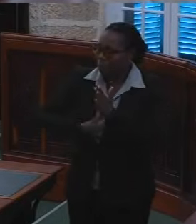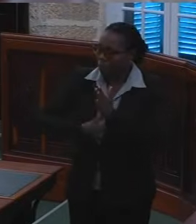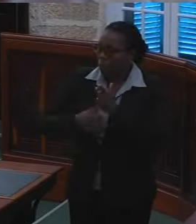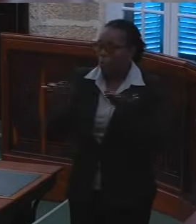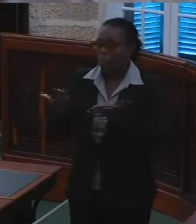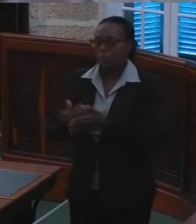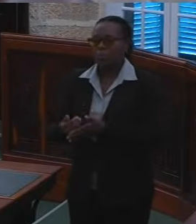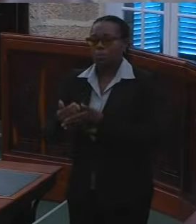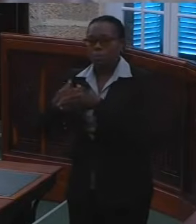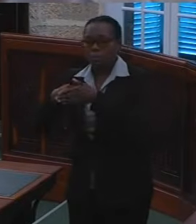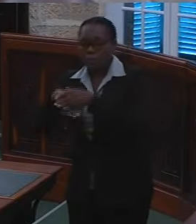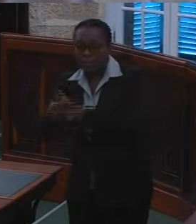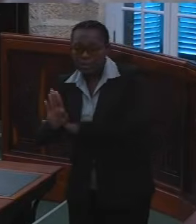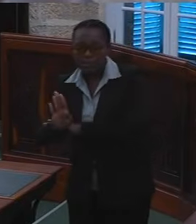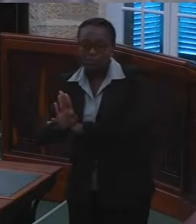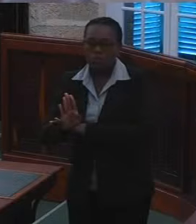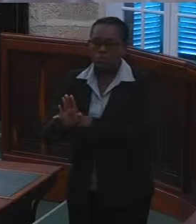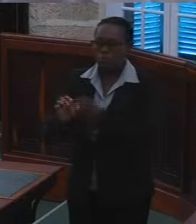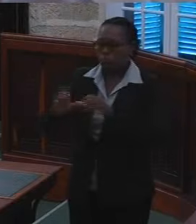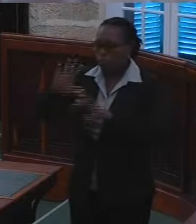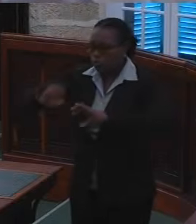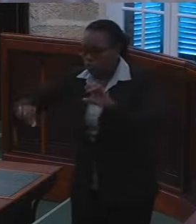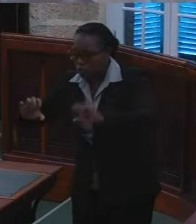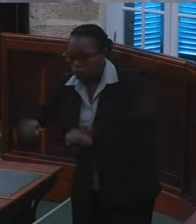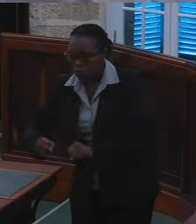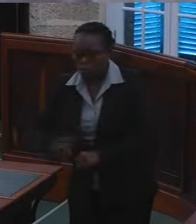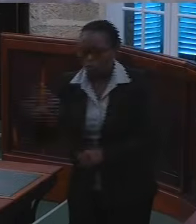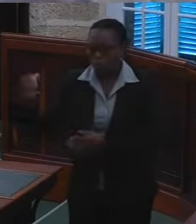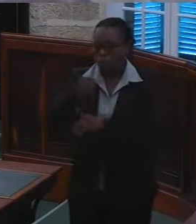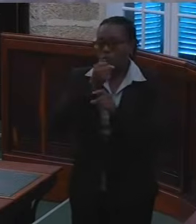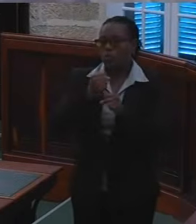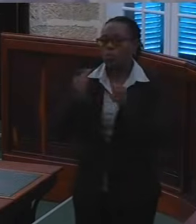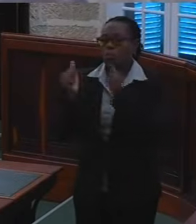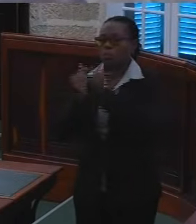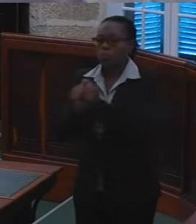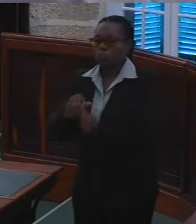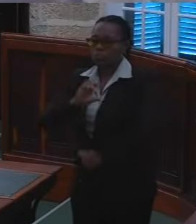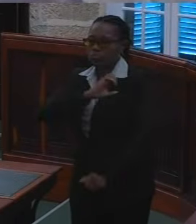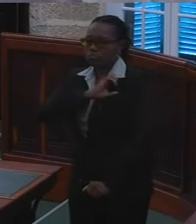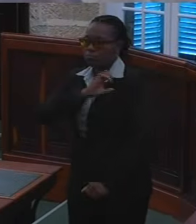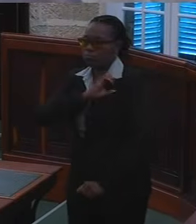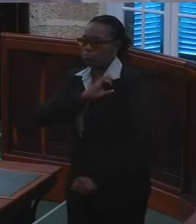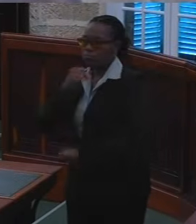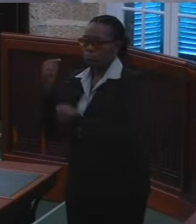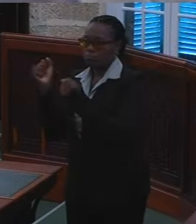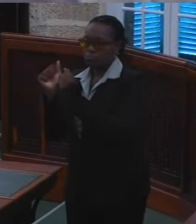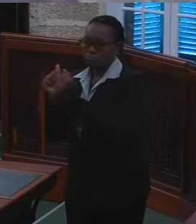entry, search and seizure with police cooperation. So with the